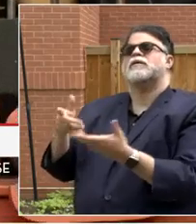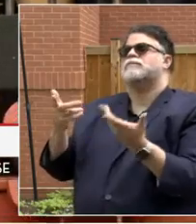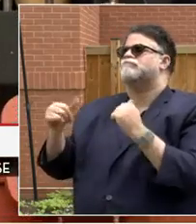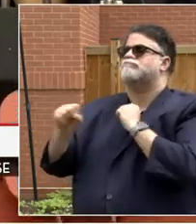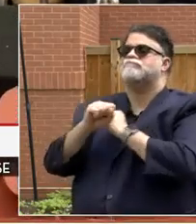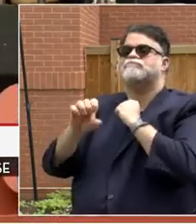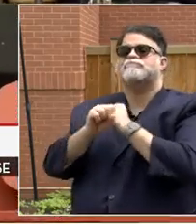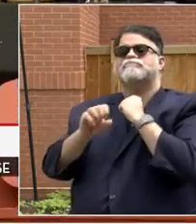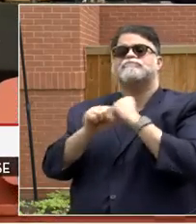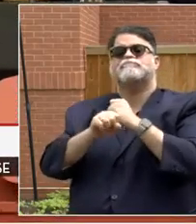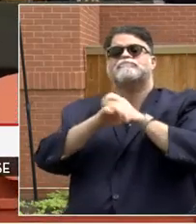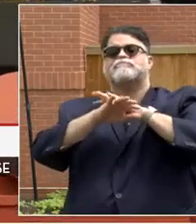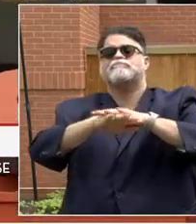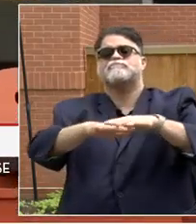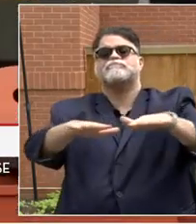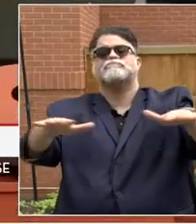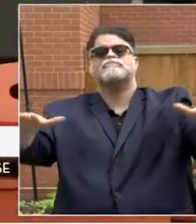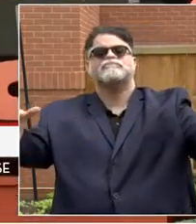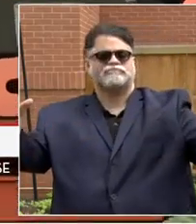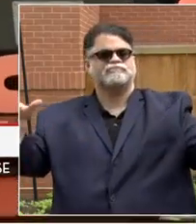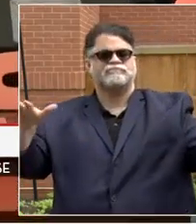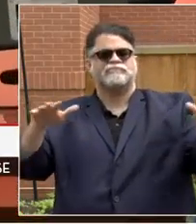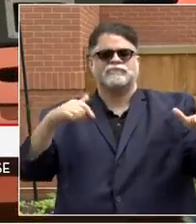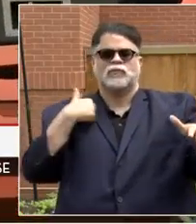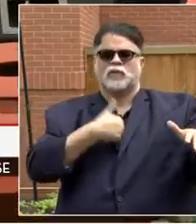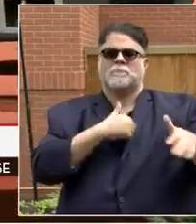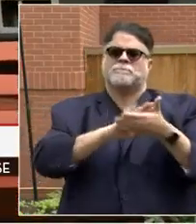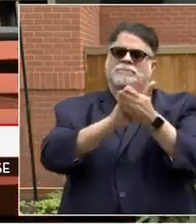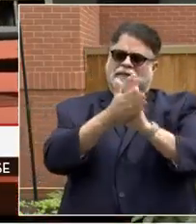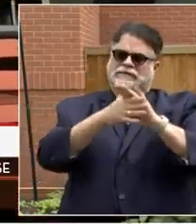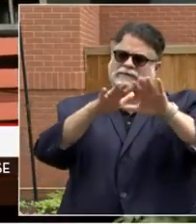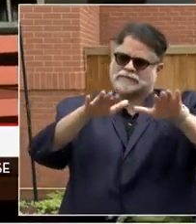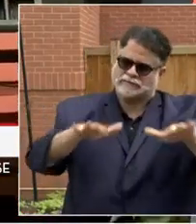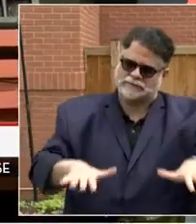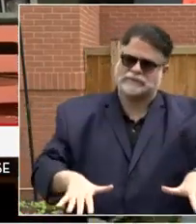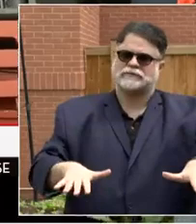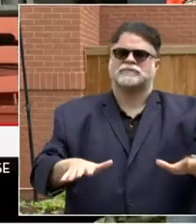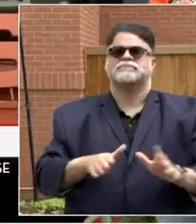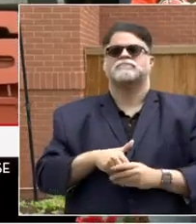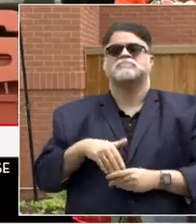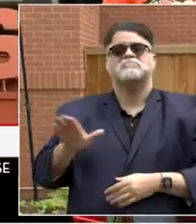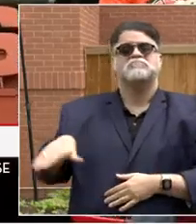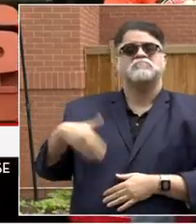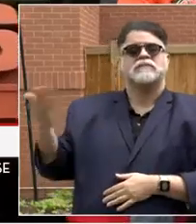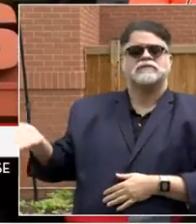me have you speak on behalf of the Gun Violence Prevention Office.